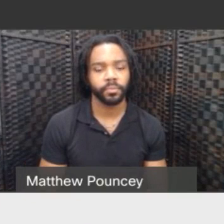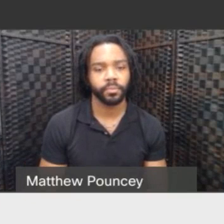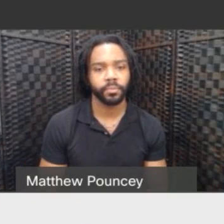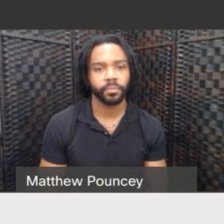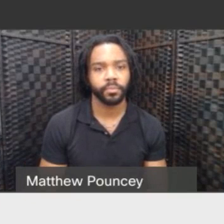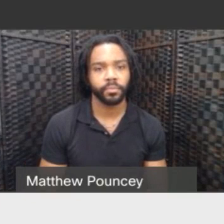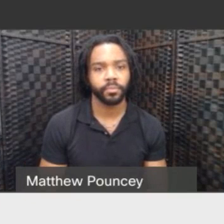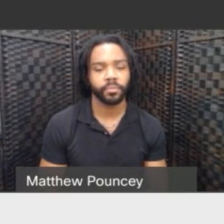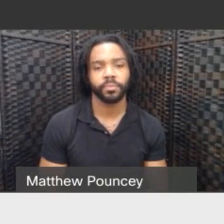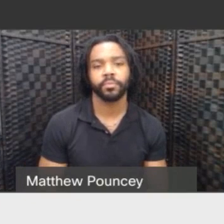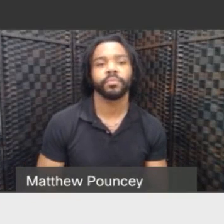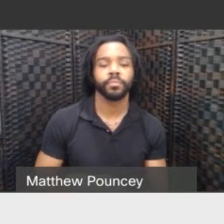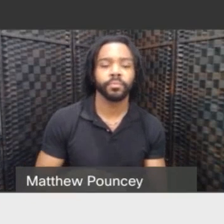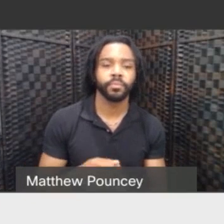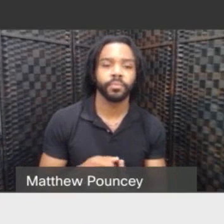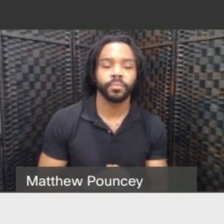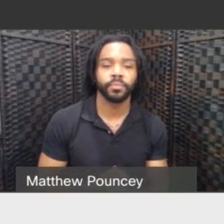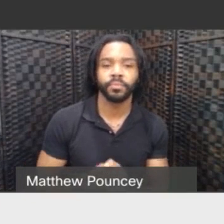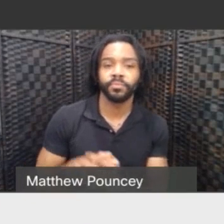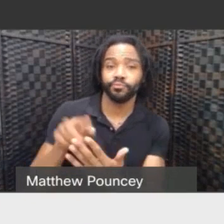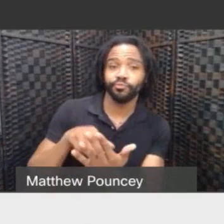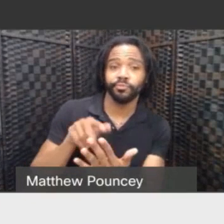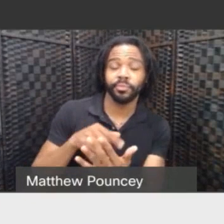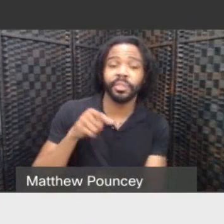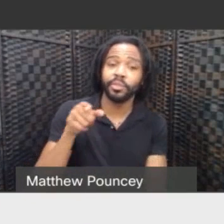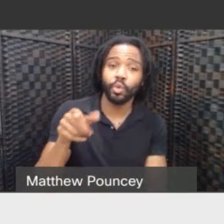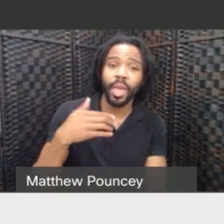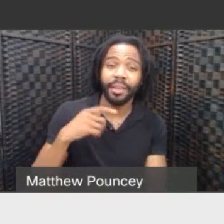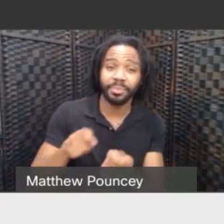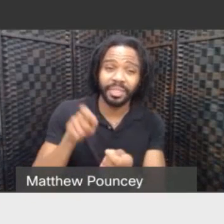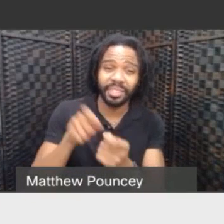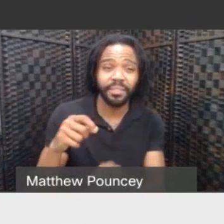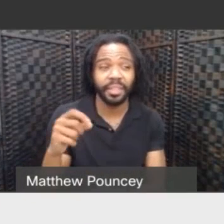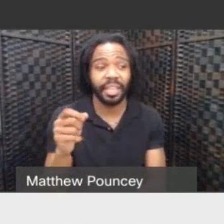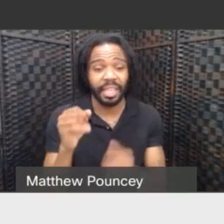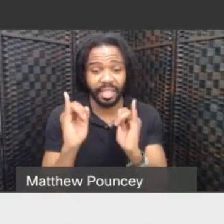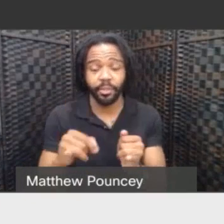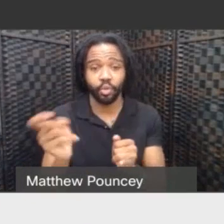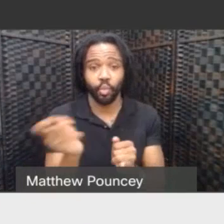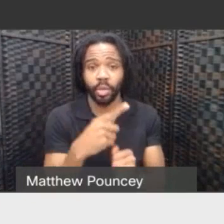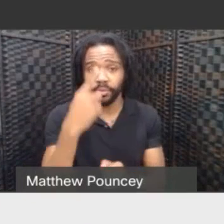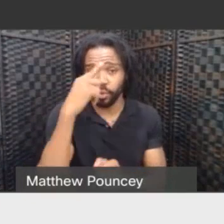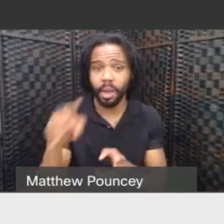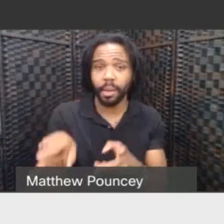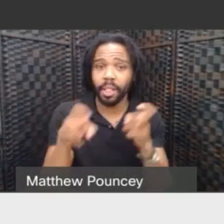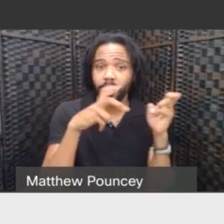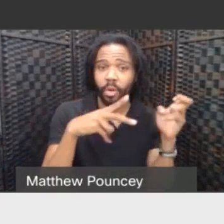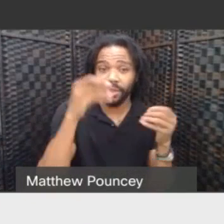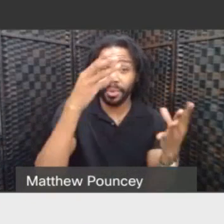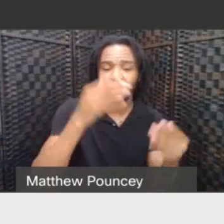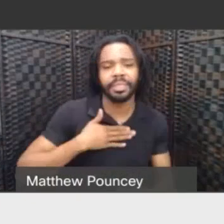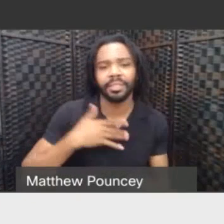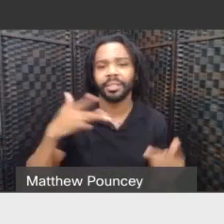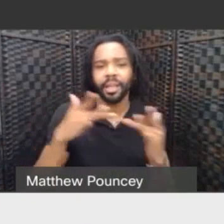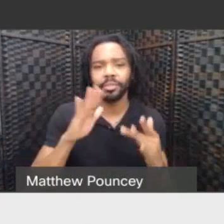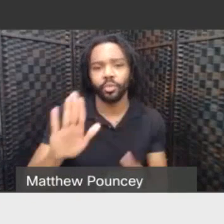It says the person so if you have specific individual questions about uploading information, then contact your QRS